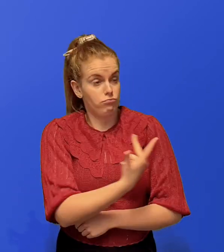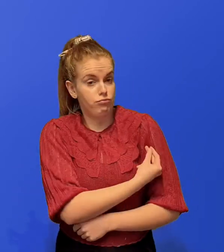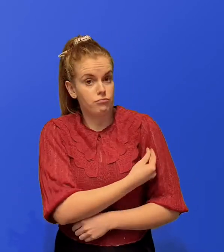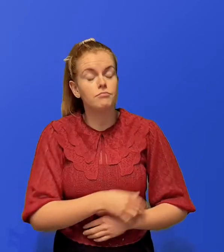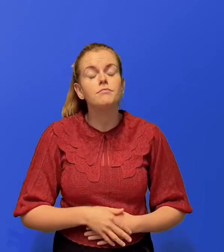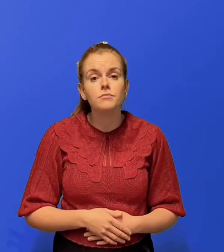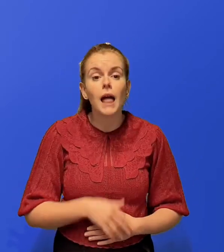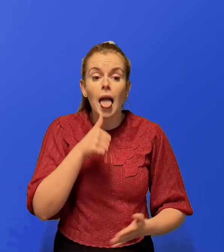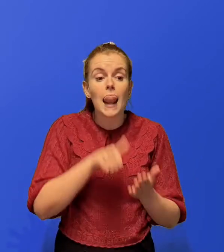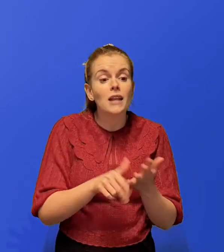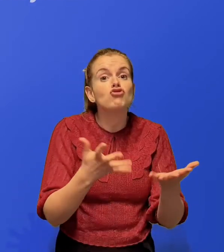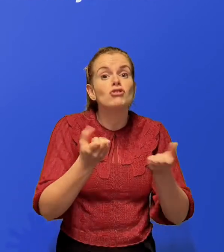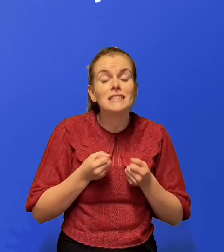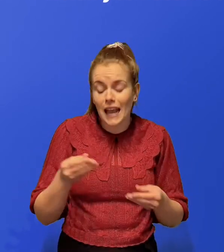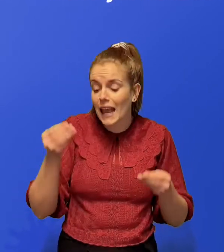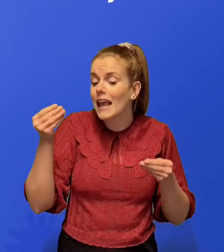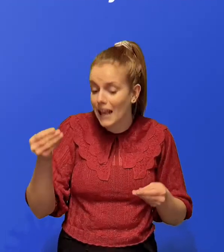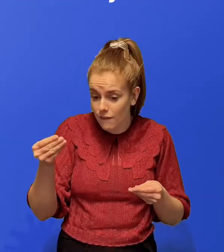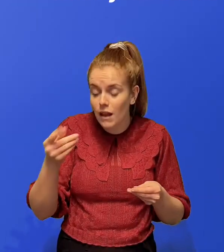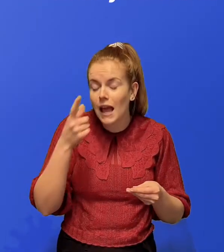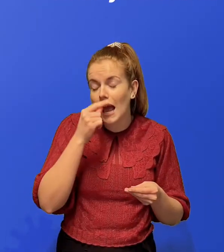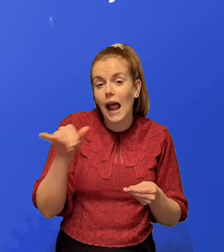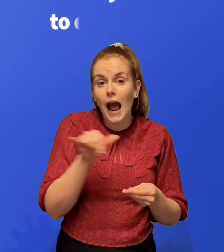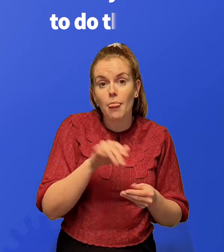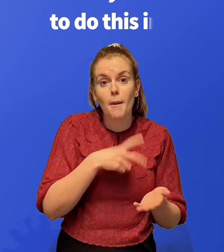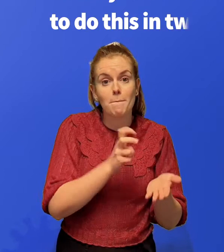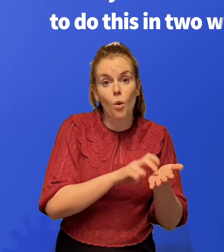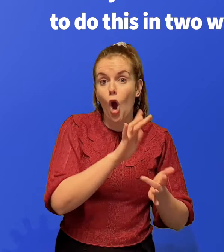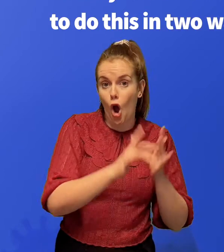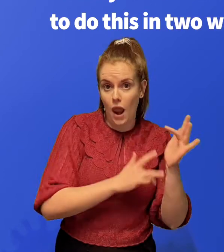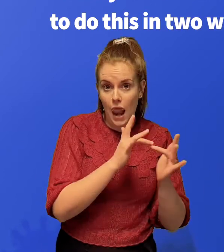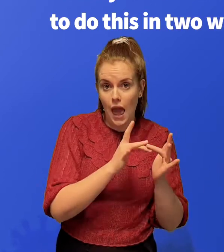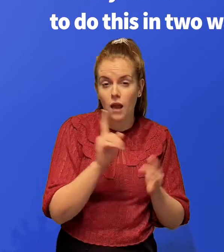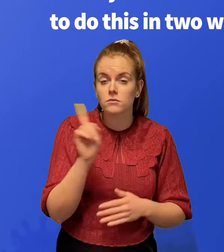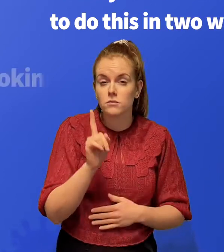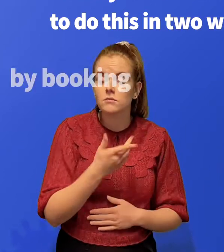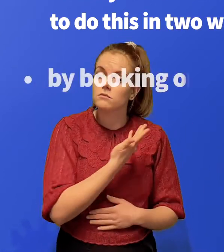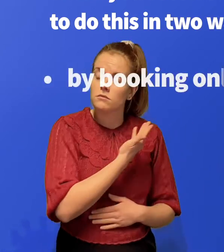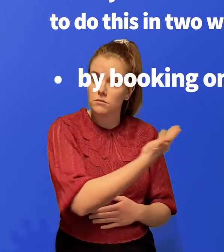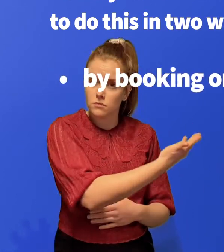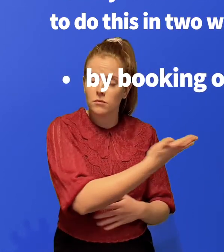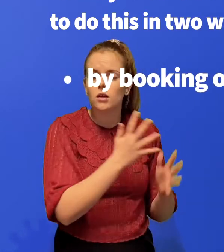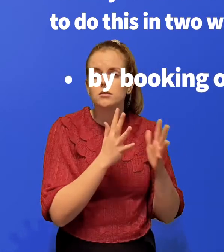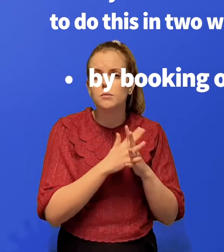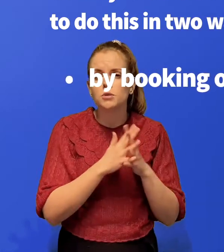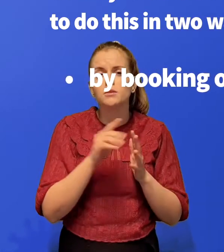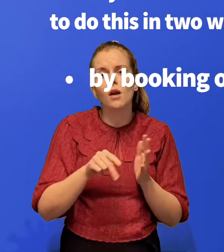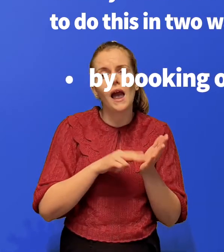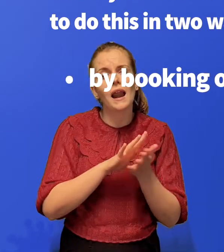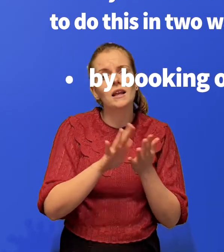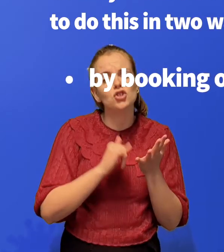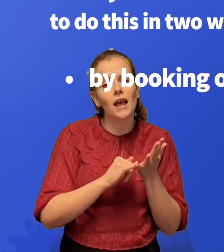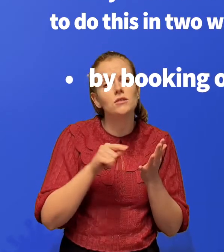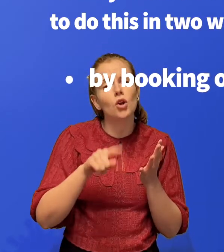eligible. When you receive your letter, you will be able to do this in two ways: by booking online at